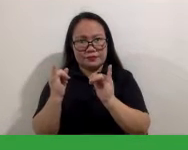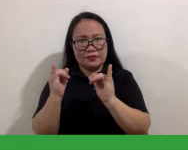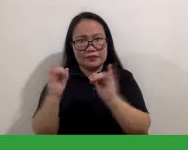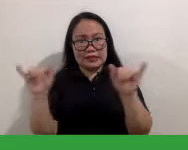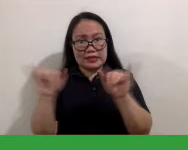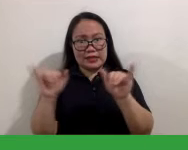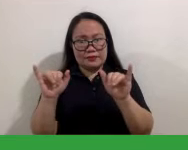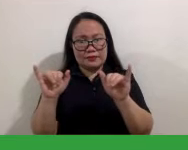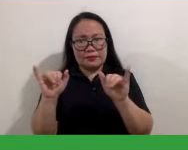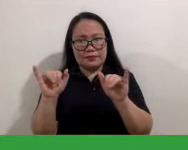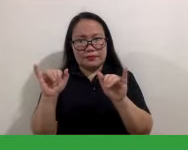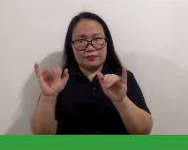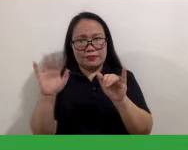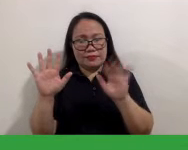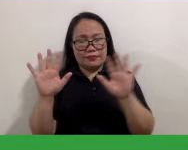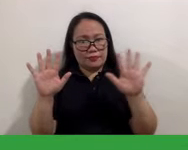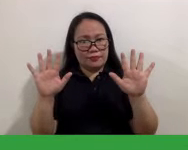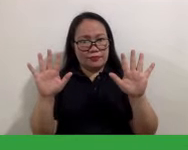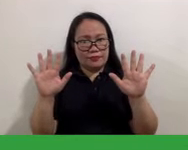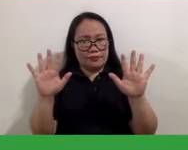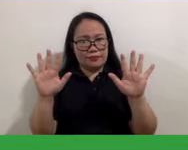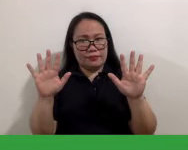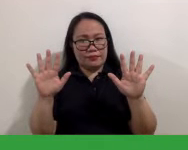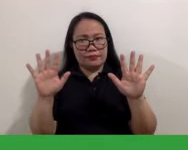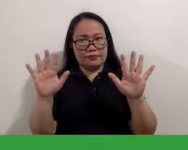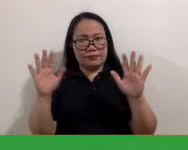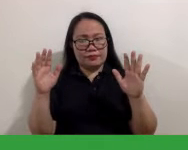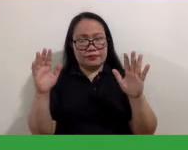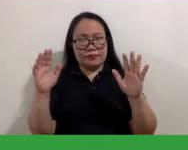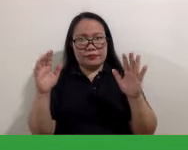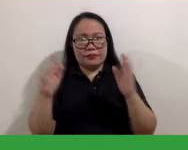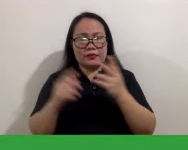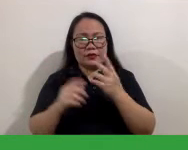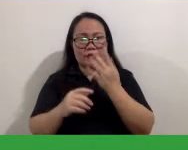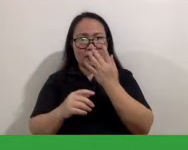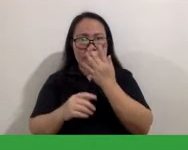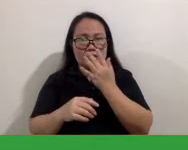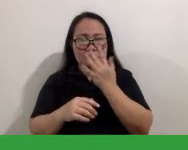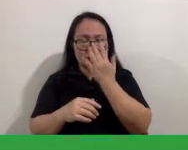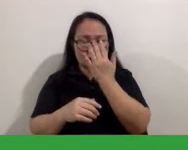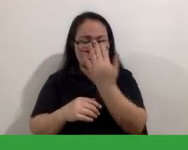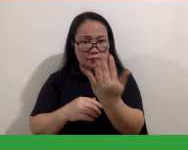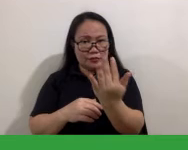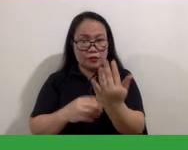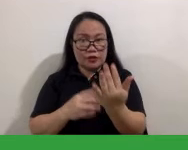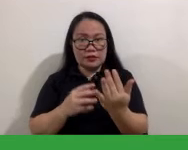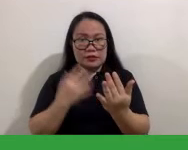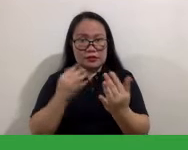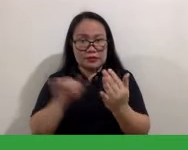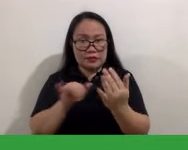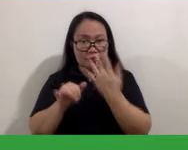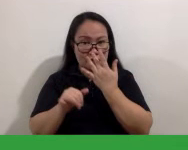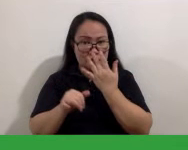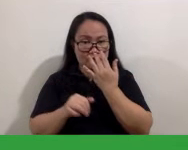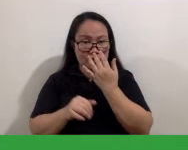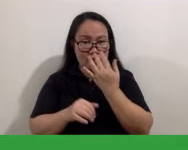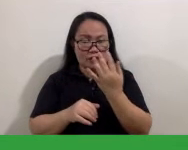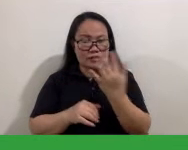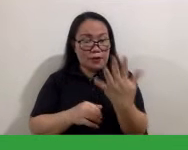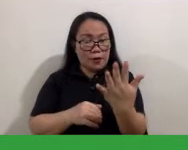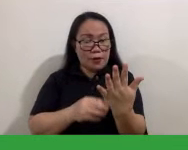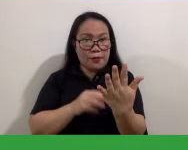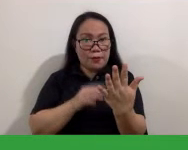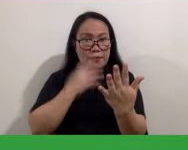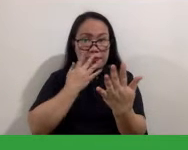galing yung salitang identity kasi yung sagot natin ay kamukha kung ano yung given number niya.